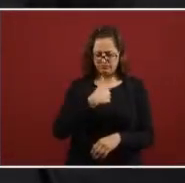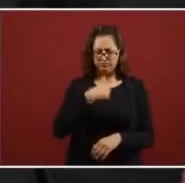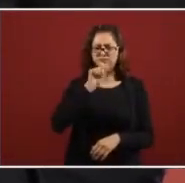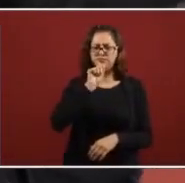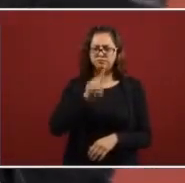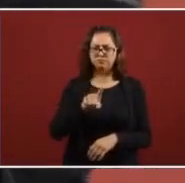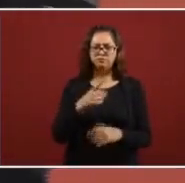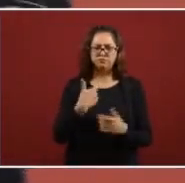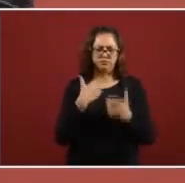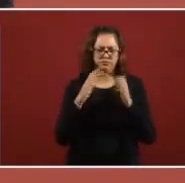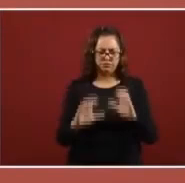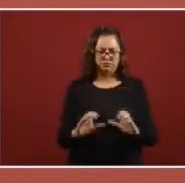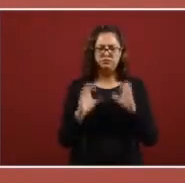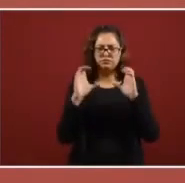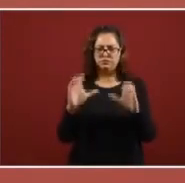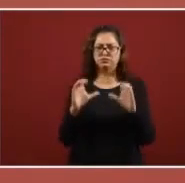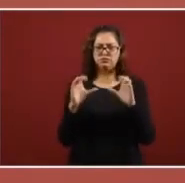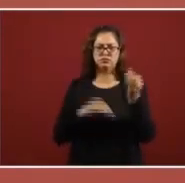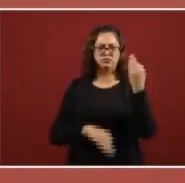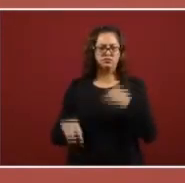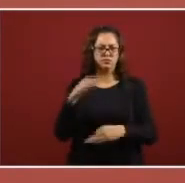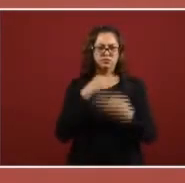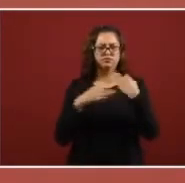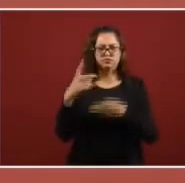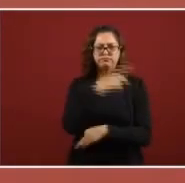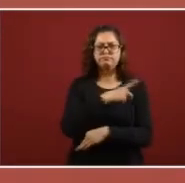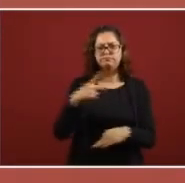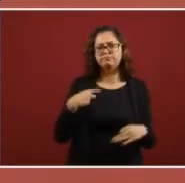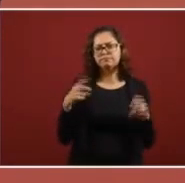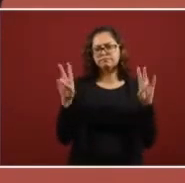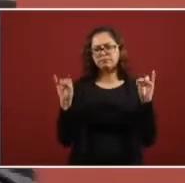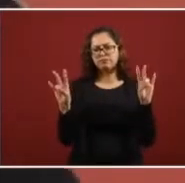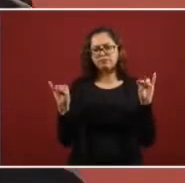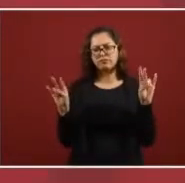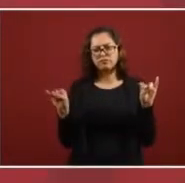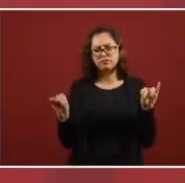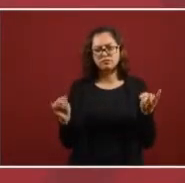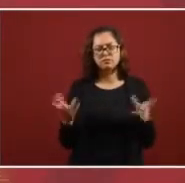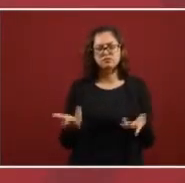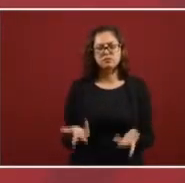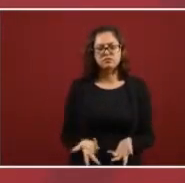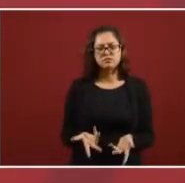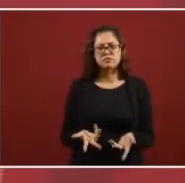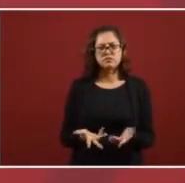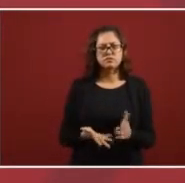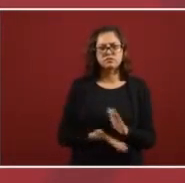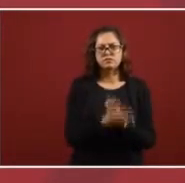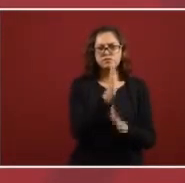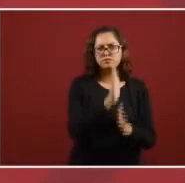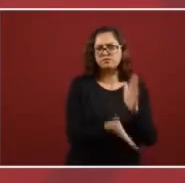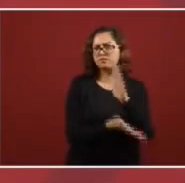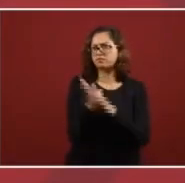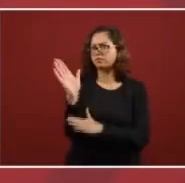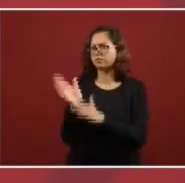And also, I am cautious with that, and we are all are cautious of that.